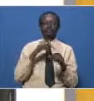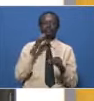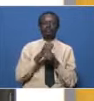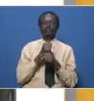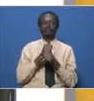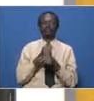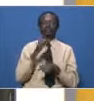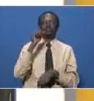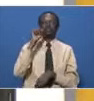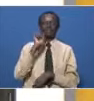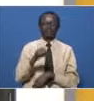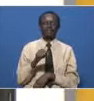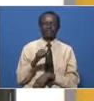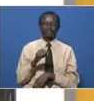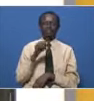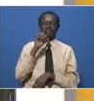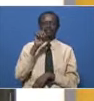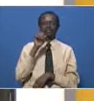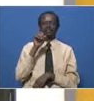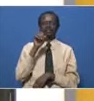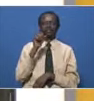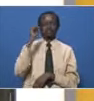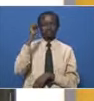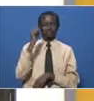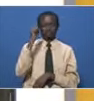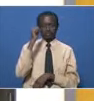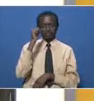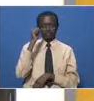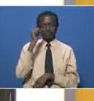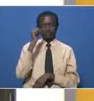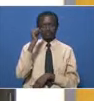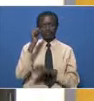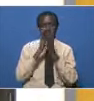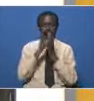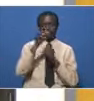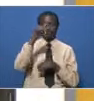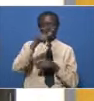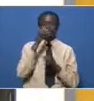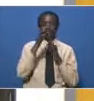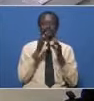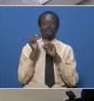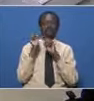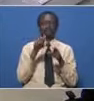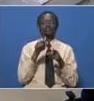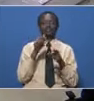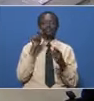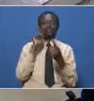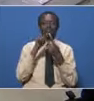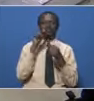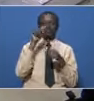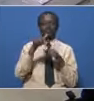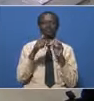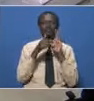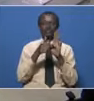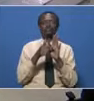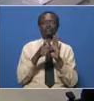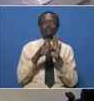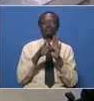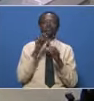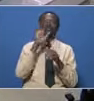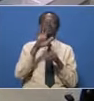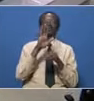today, if we come to this show 5 months from today and you play what we said today,